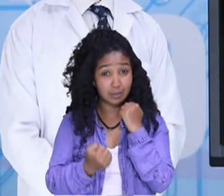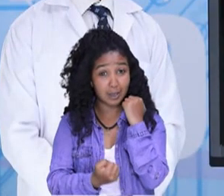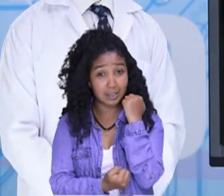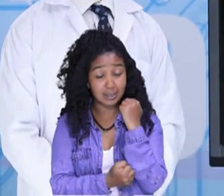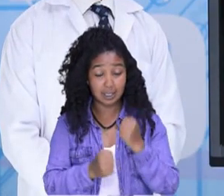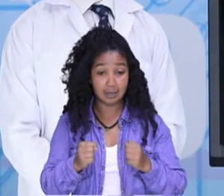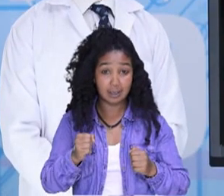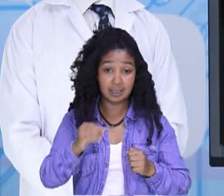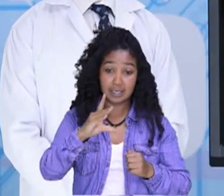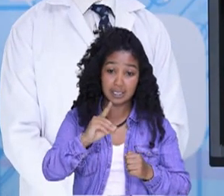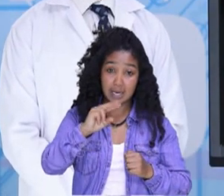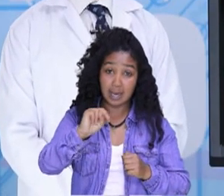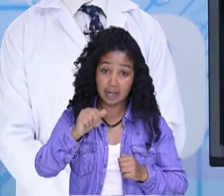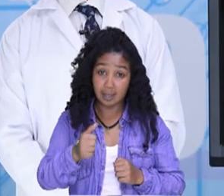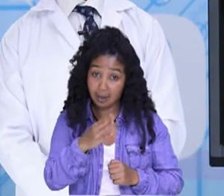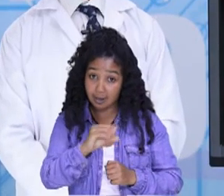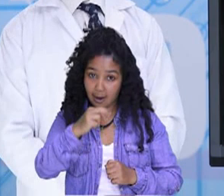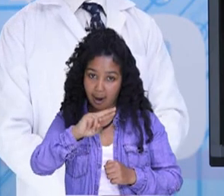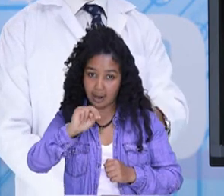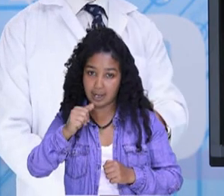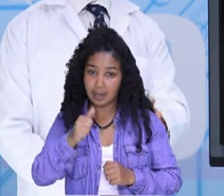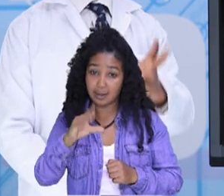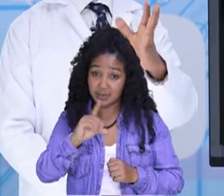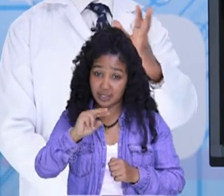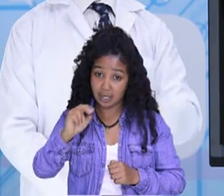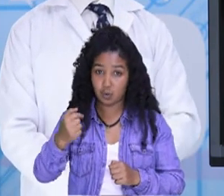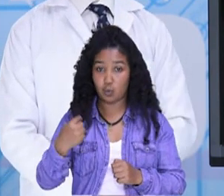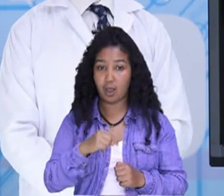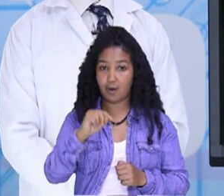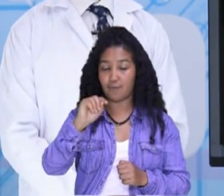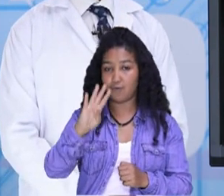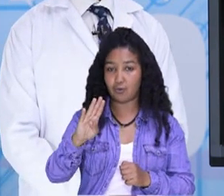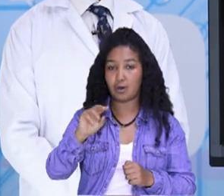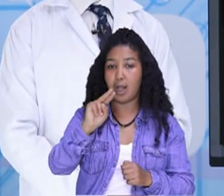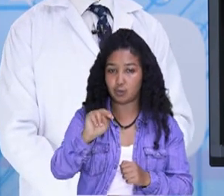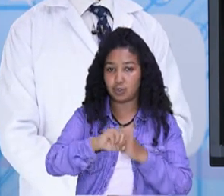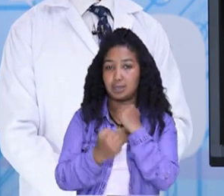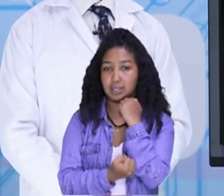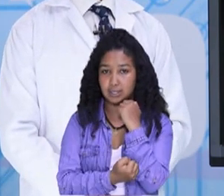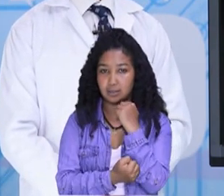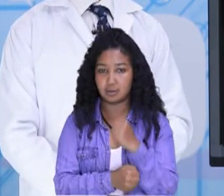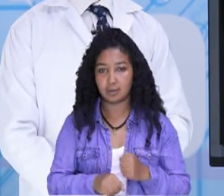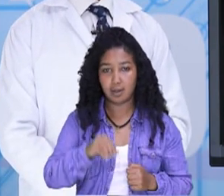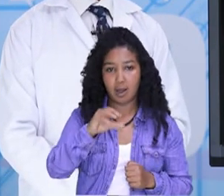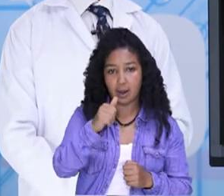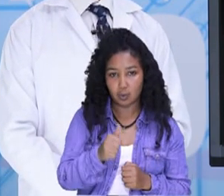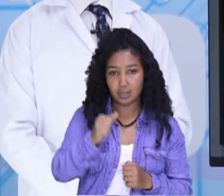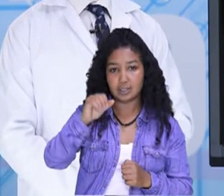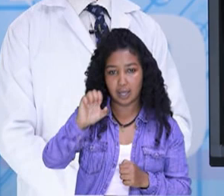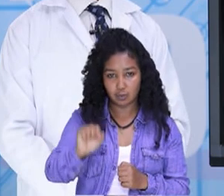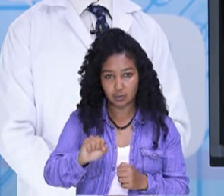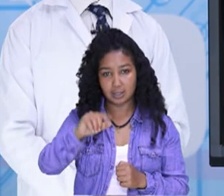in DNA and RNA. In DNA, we have 4 nitrogen bases: adenine,